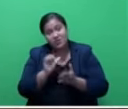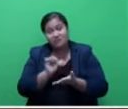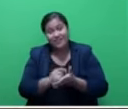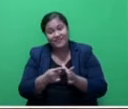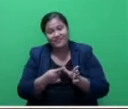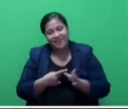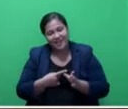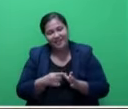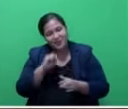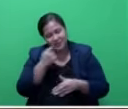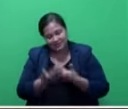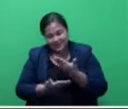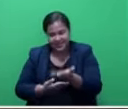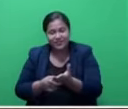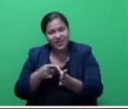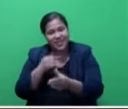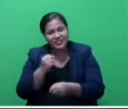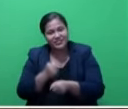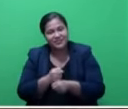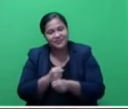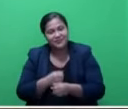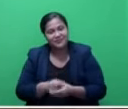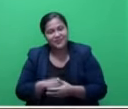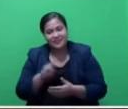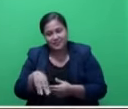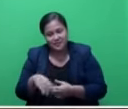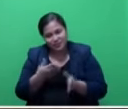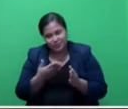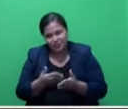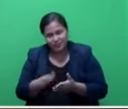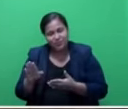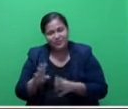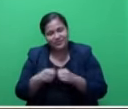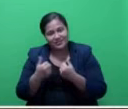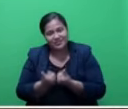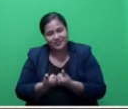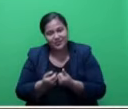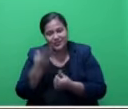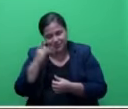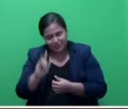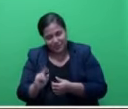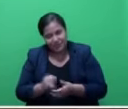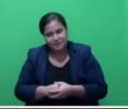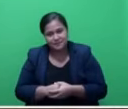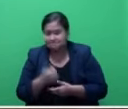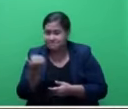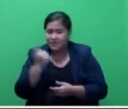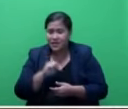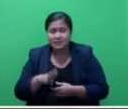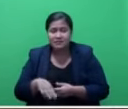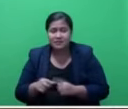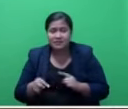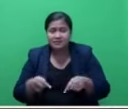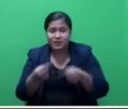reply given to the Honourable Attorney General as the member moving this motion. Does any member oppose